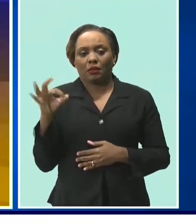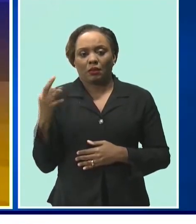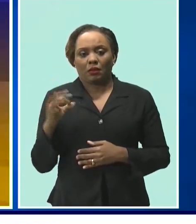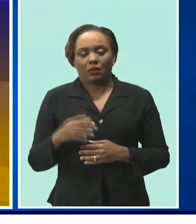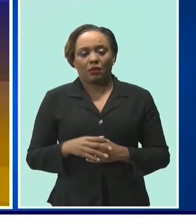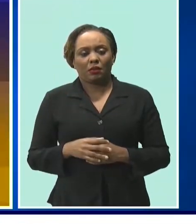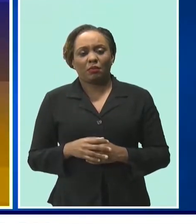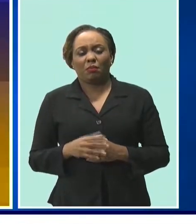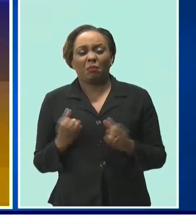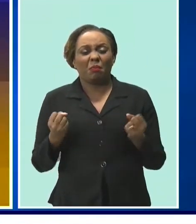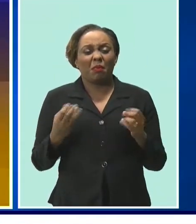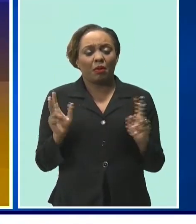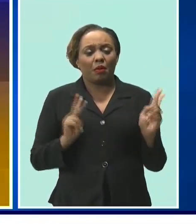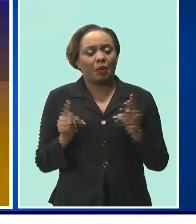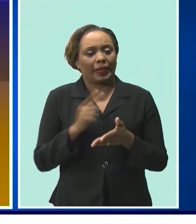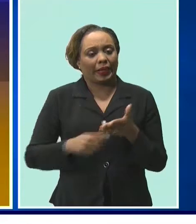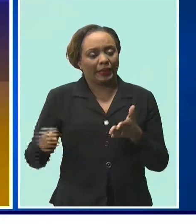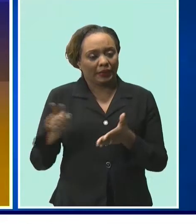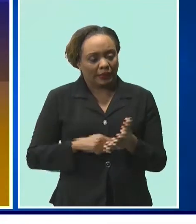2,853 rooms.